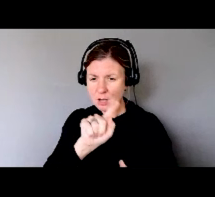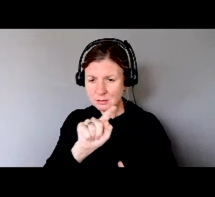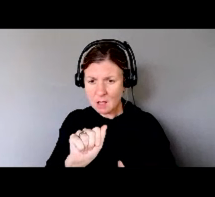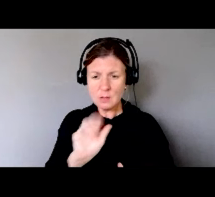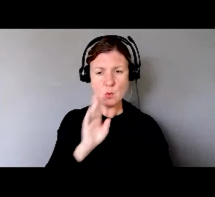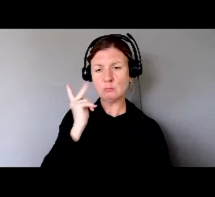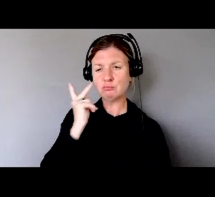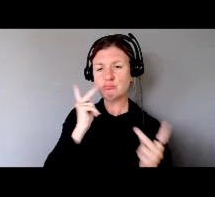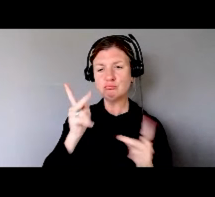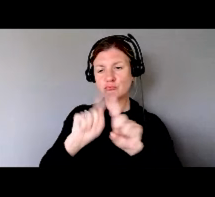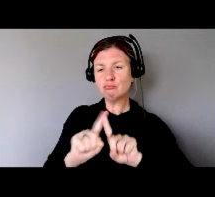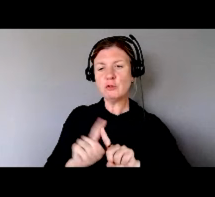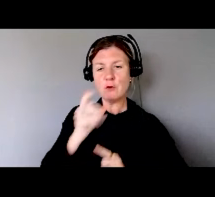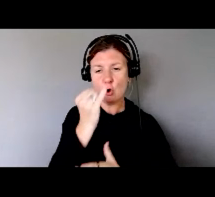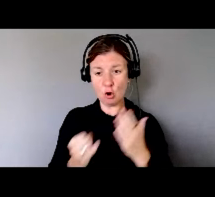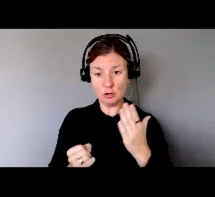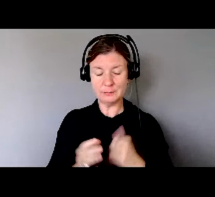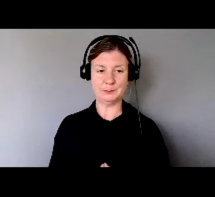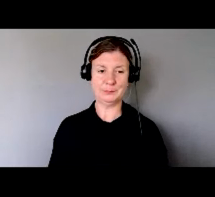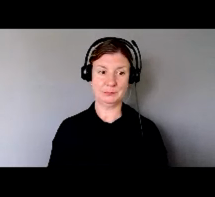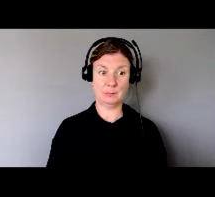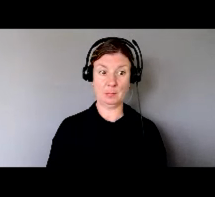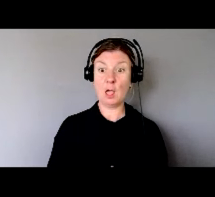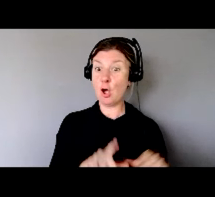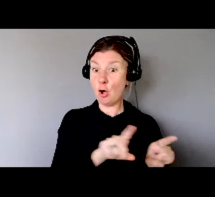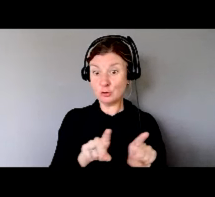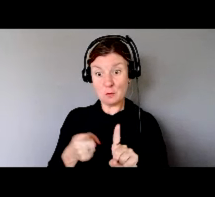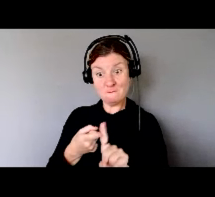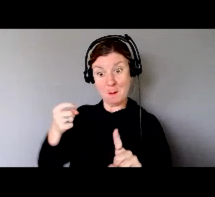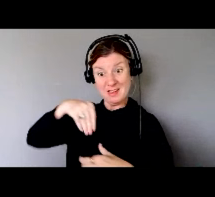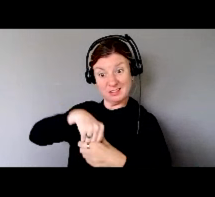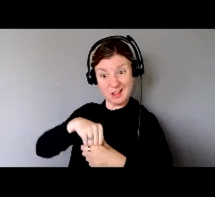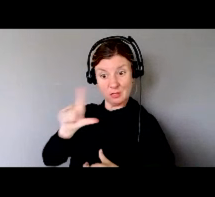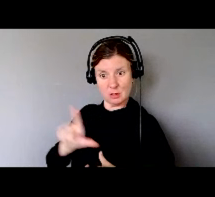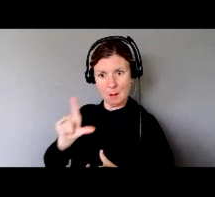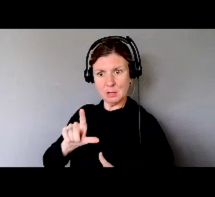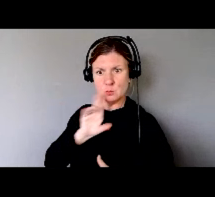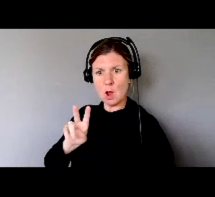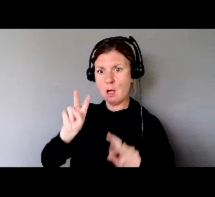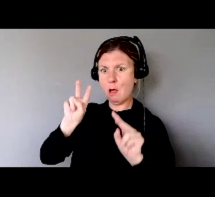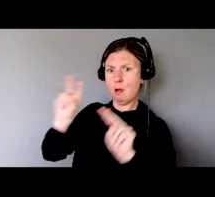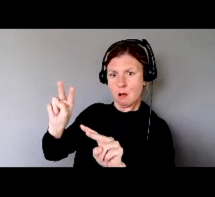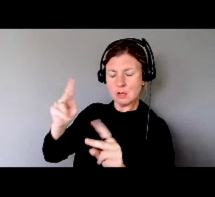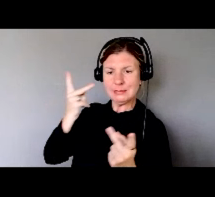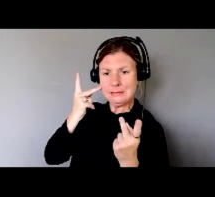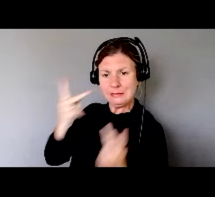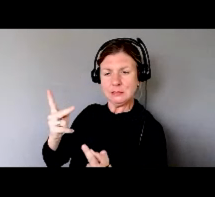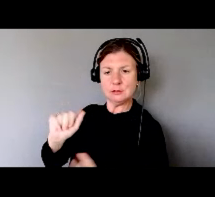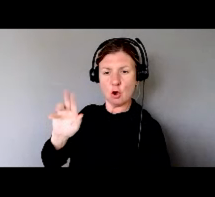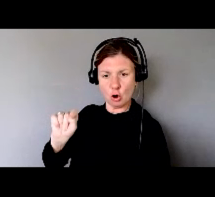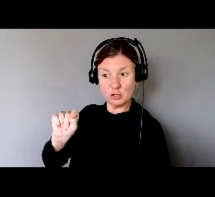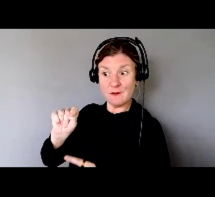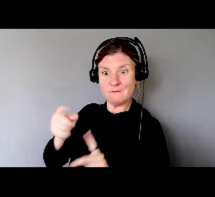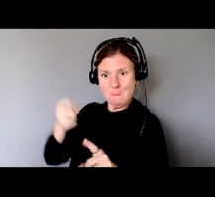Additionally, these areas serve as focal points from inside the library, allowing for engagement with the art while within the